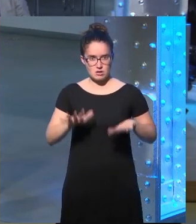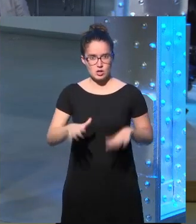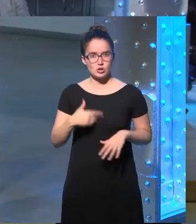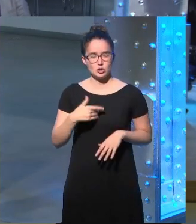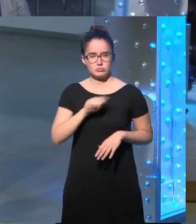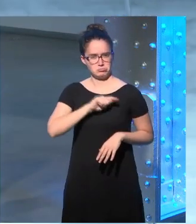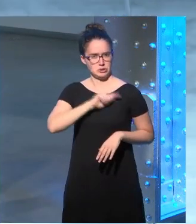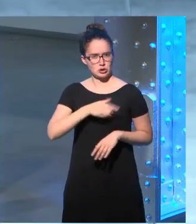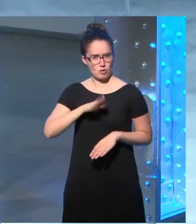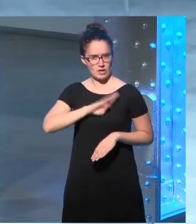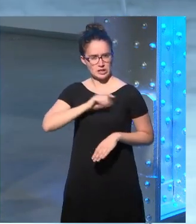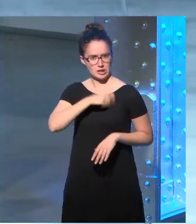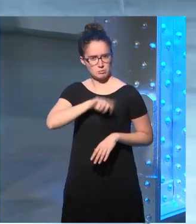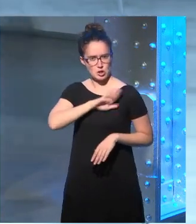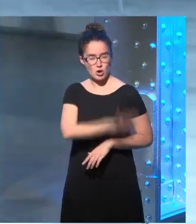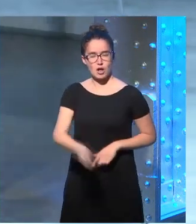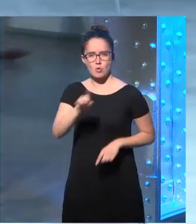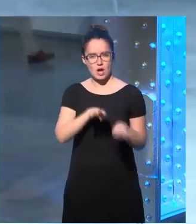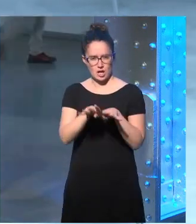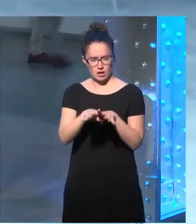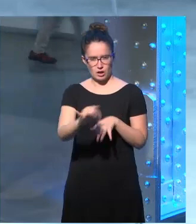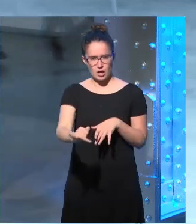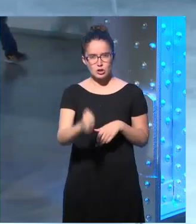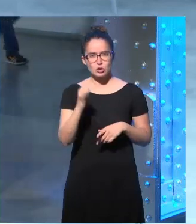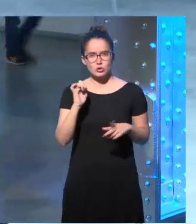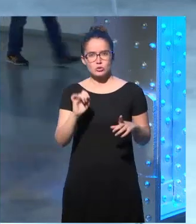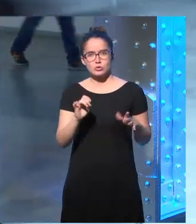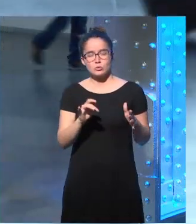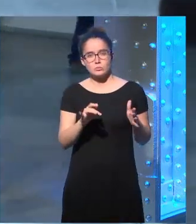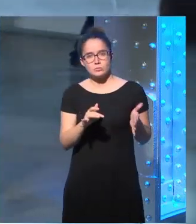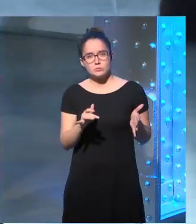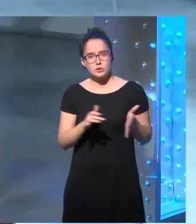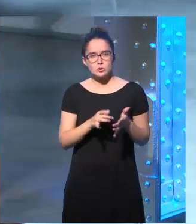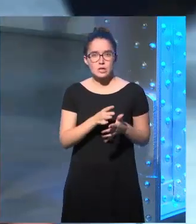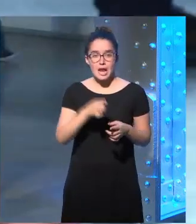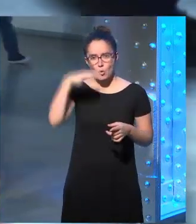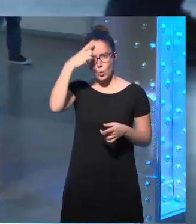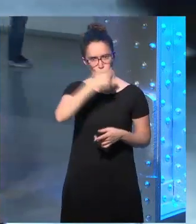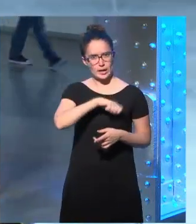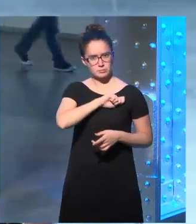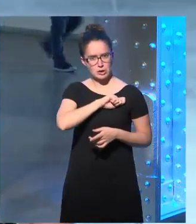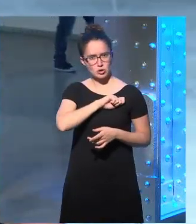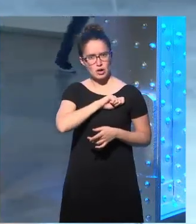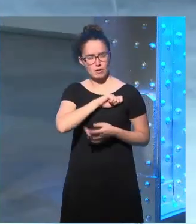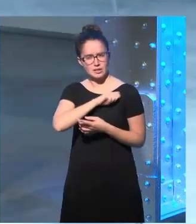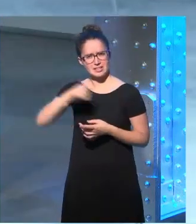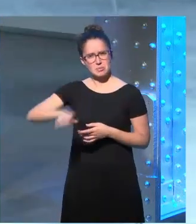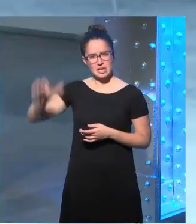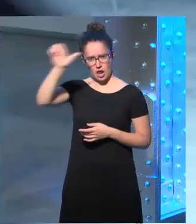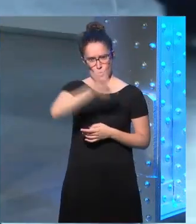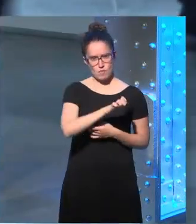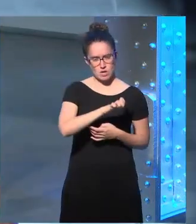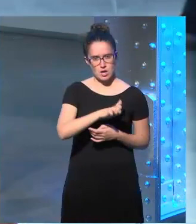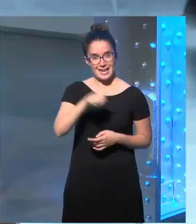for 16 years, so I consider myself to be quite Spanish, but I have a criticism to say. And not only to the